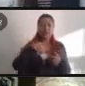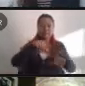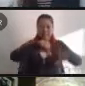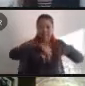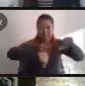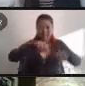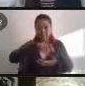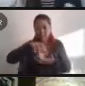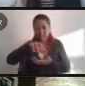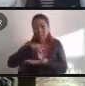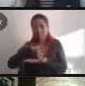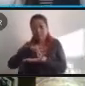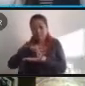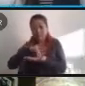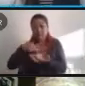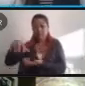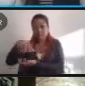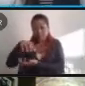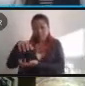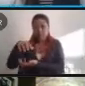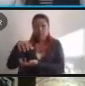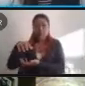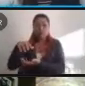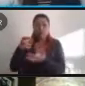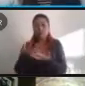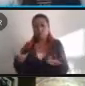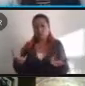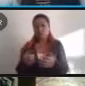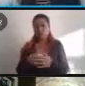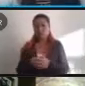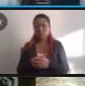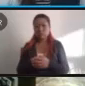of medicine, and you get a mix of resource